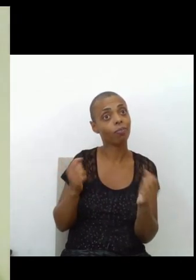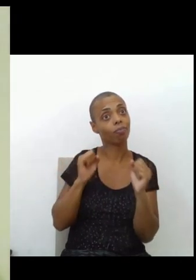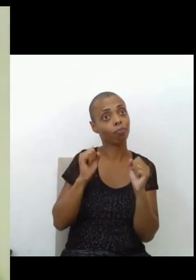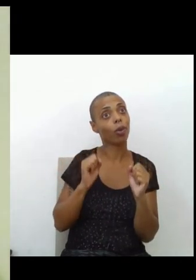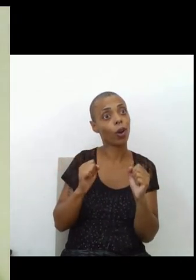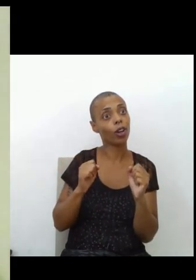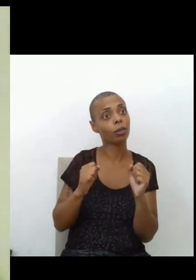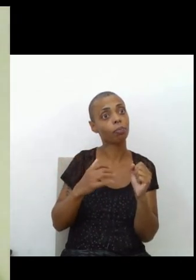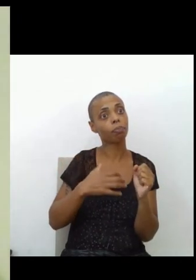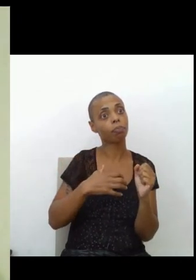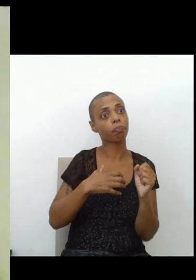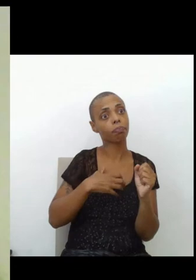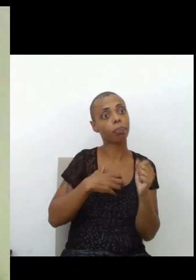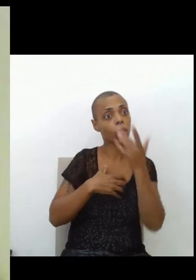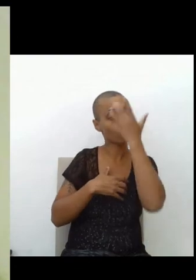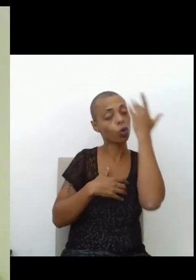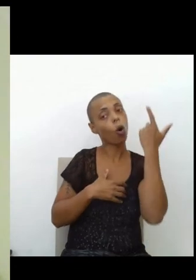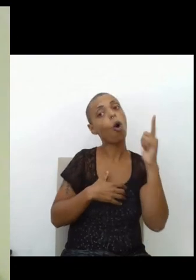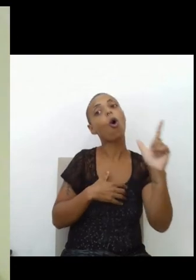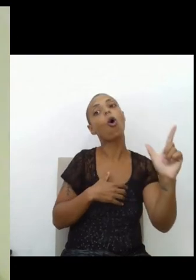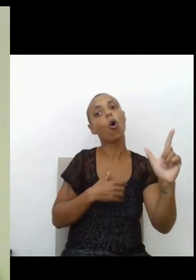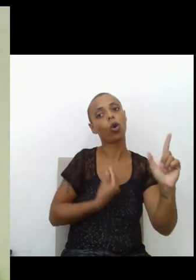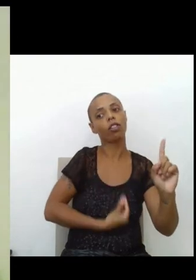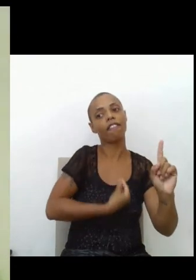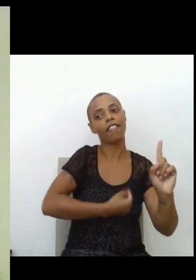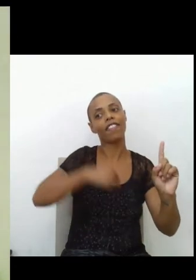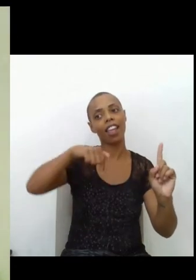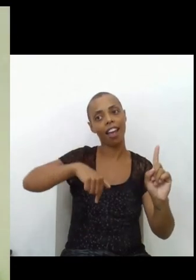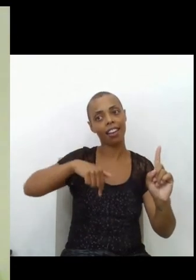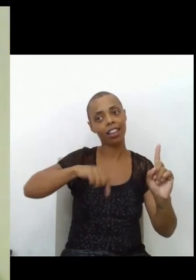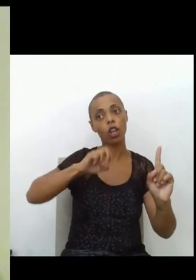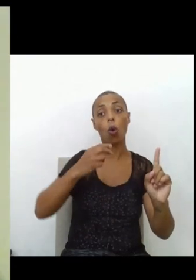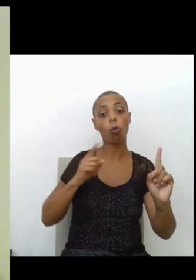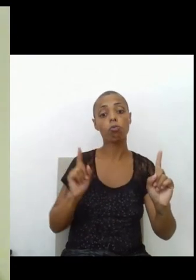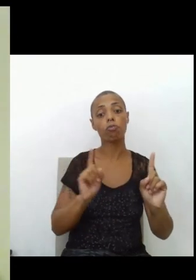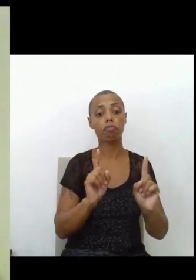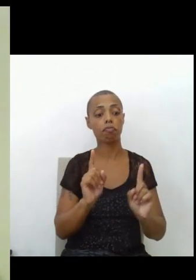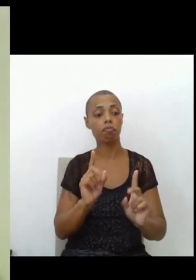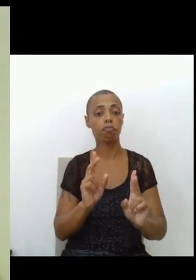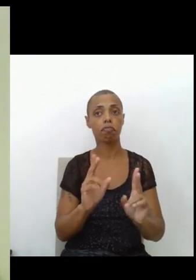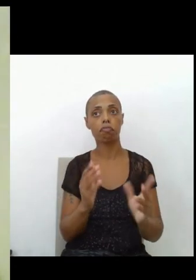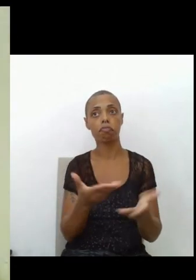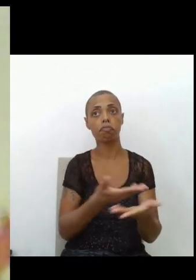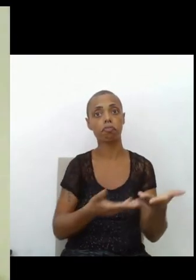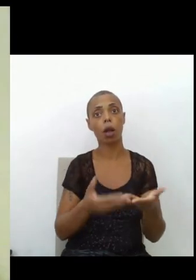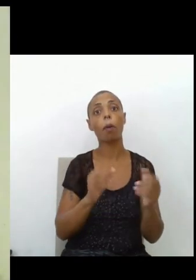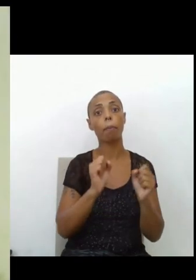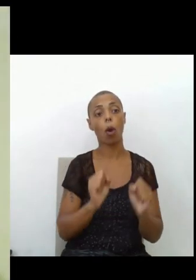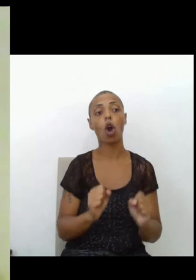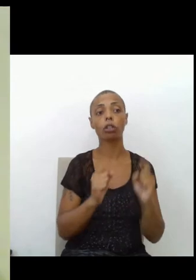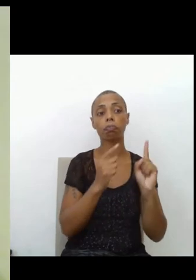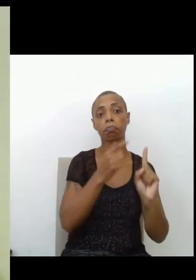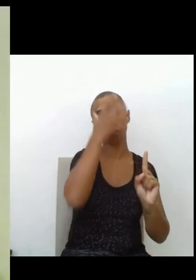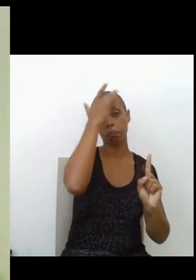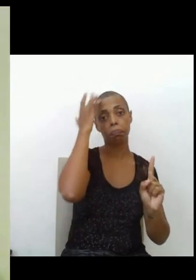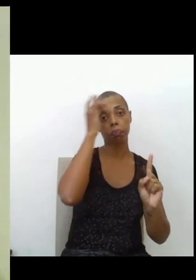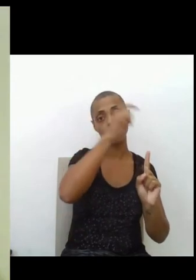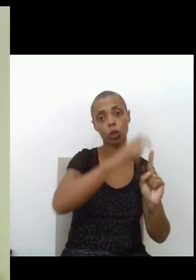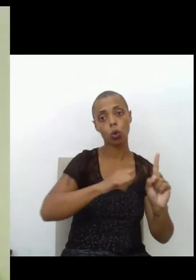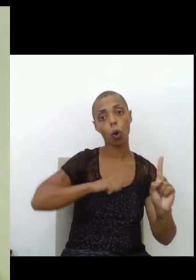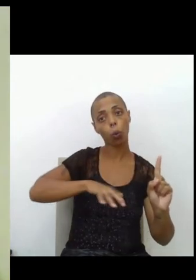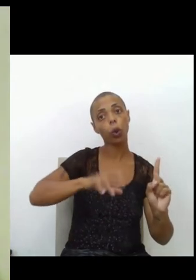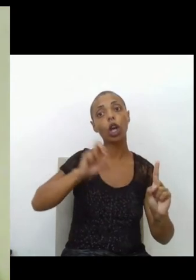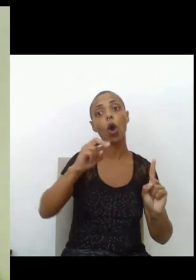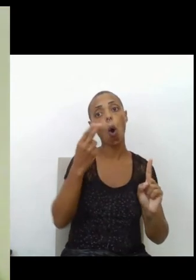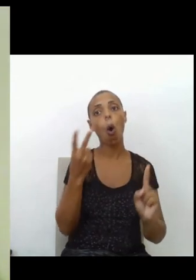a queer person or a queer couple so this is part of my research or